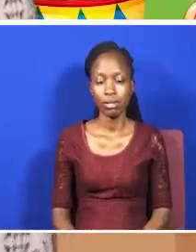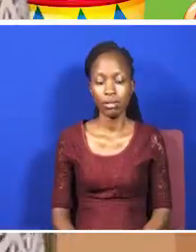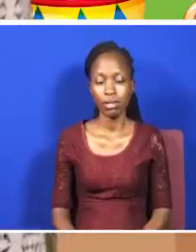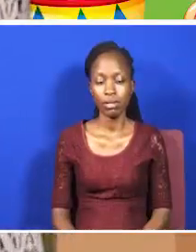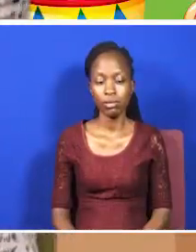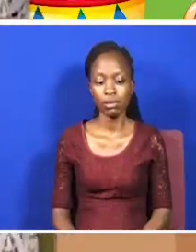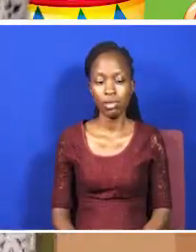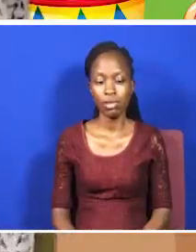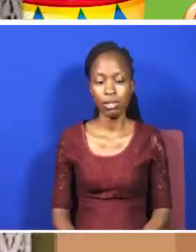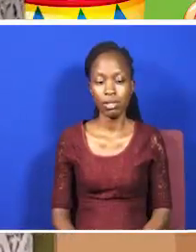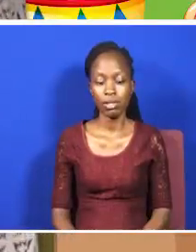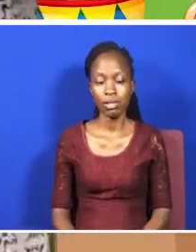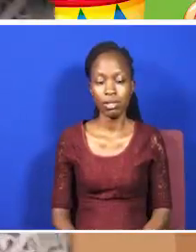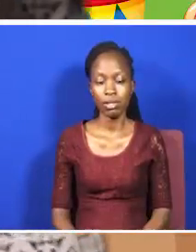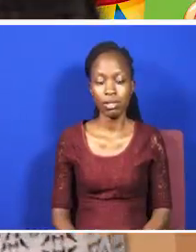boat.